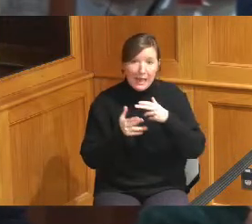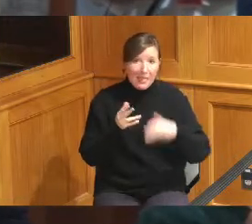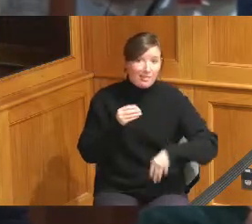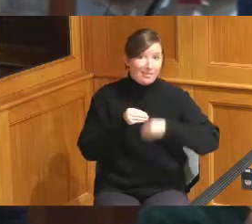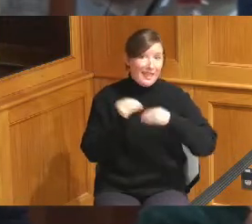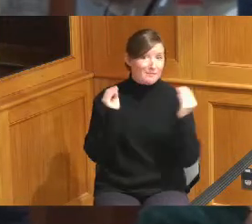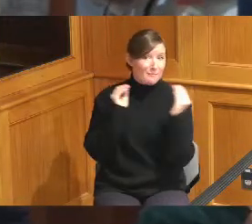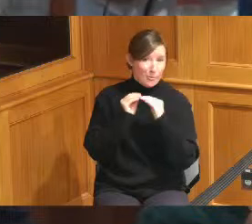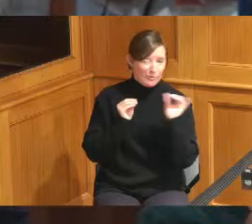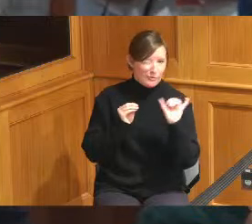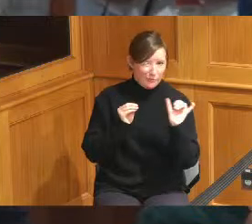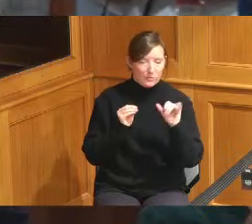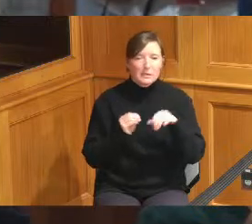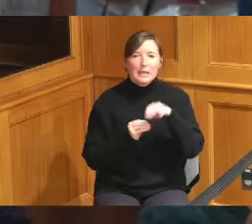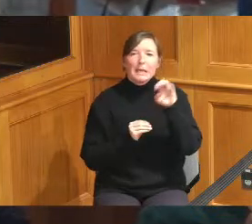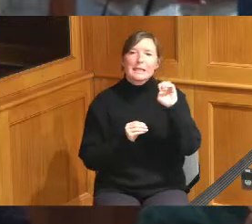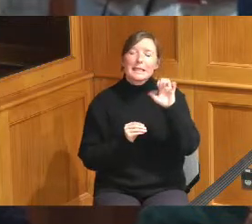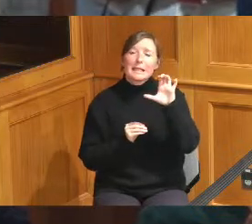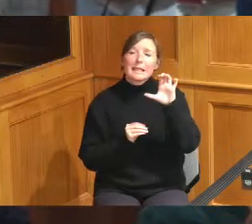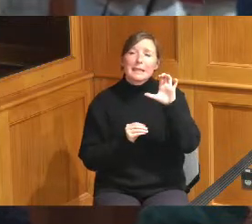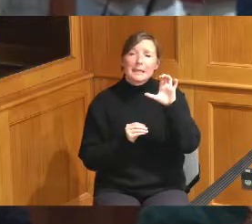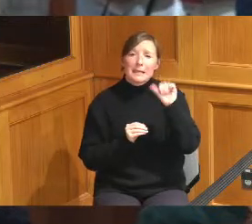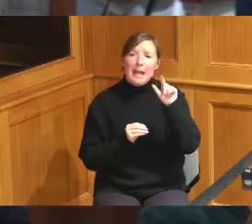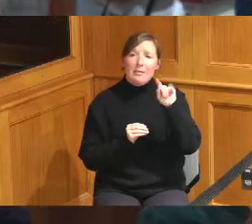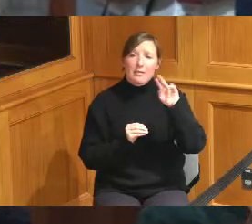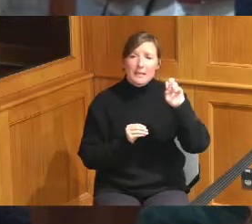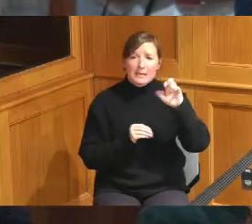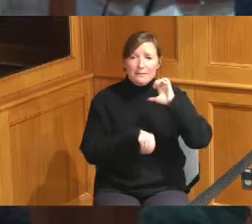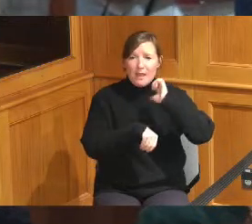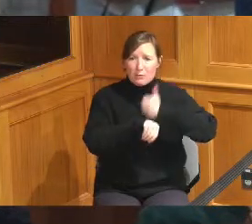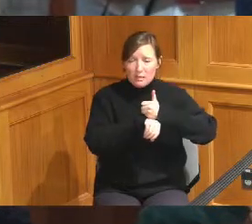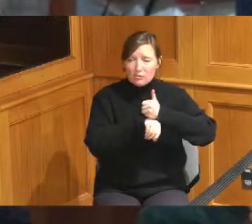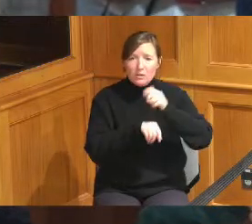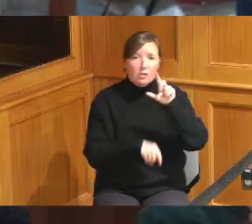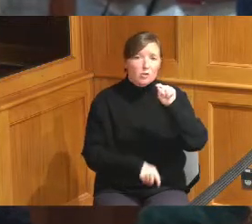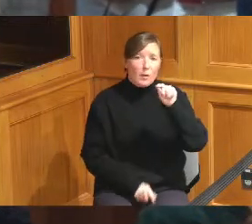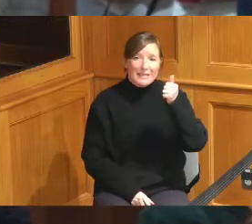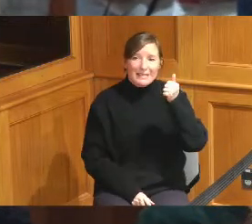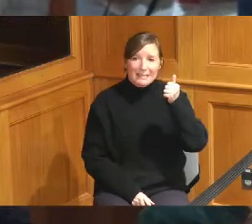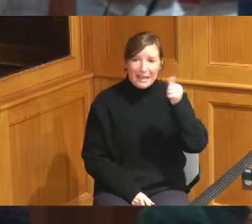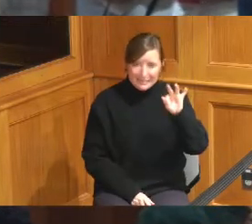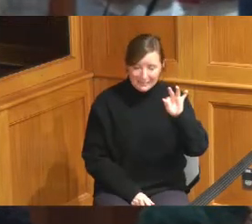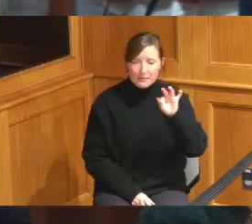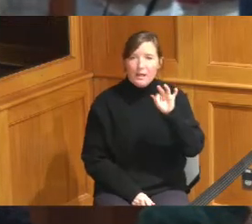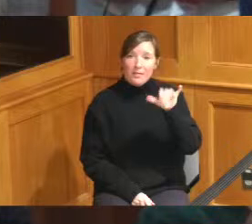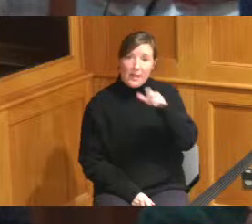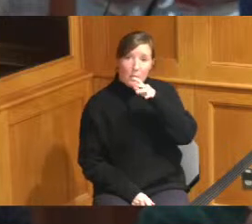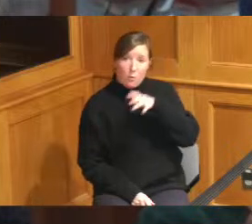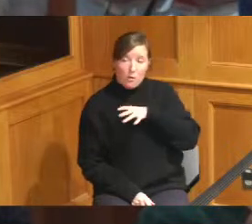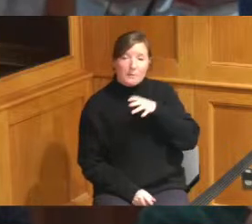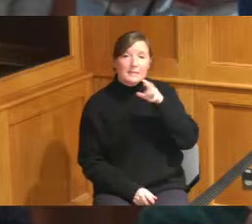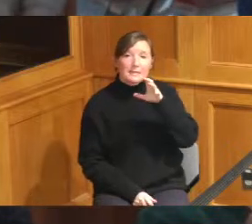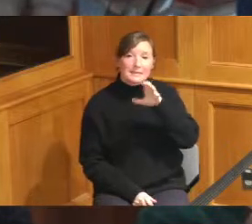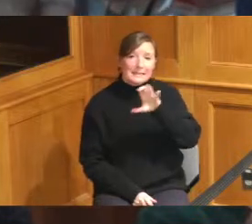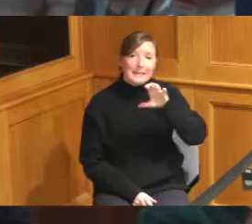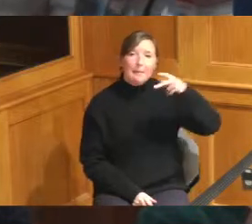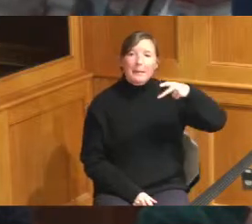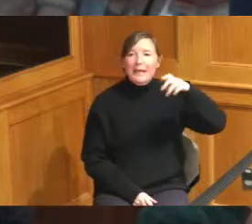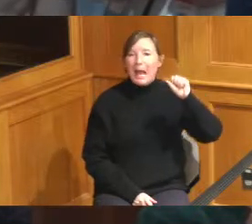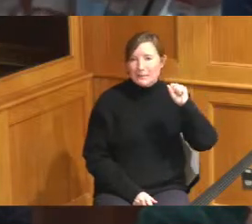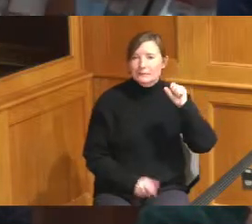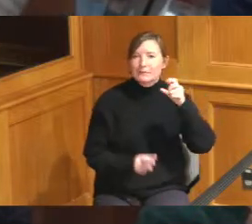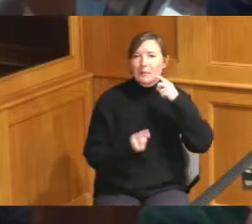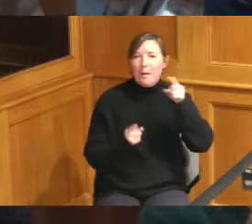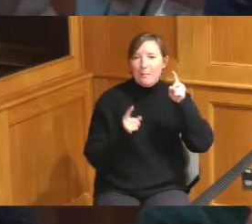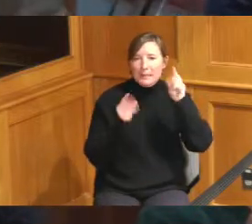E. Kathleen Cook Foundation was founded in 2019. E. Kathleen Cook was a Cincinnati public school teacher, and